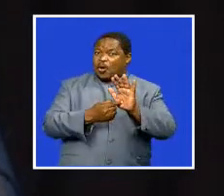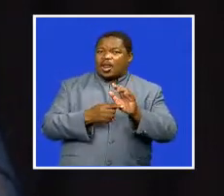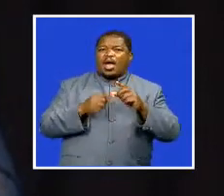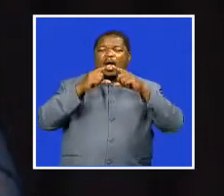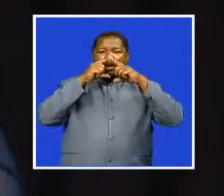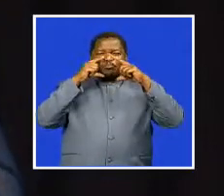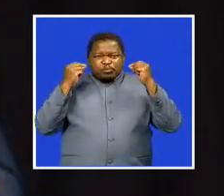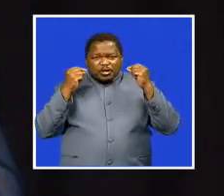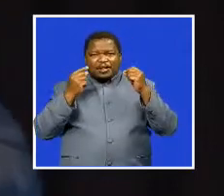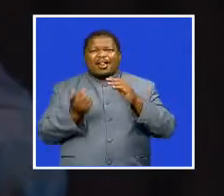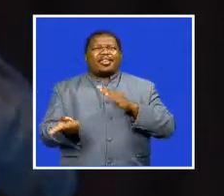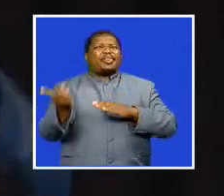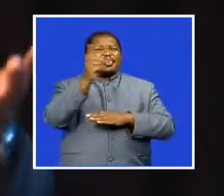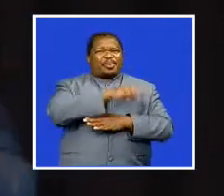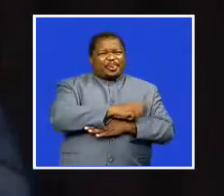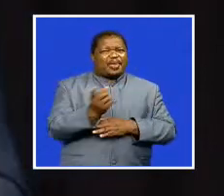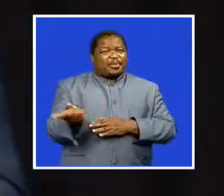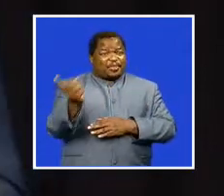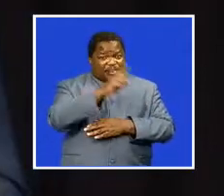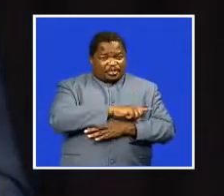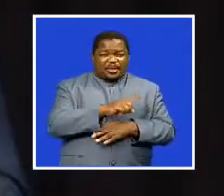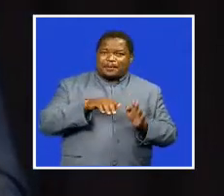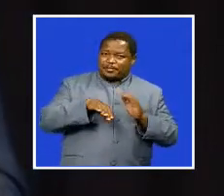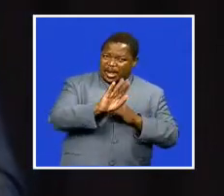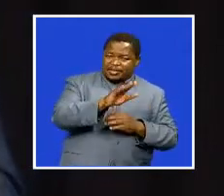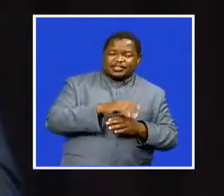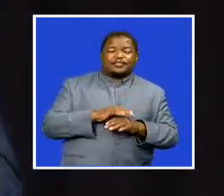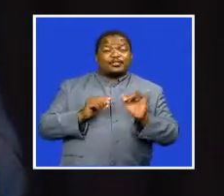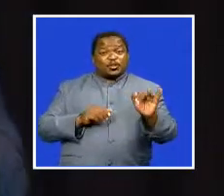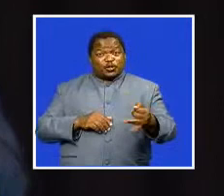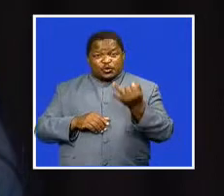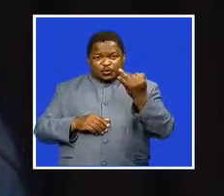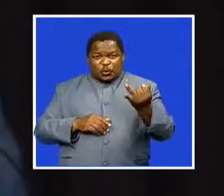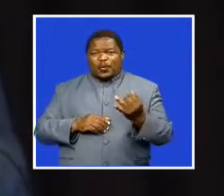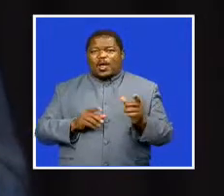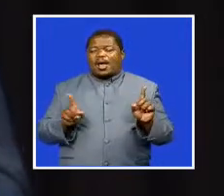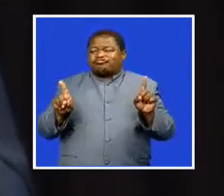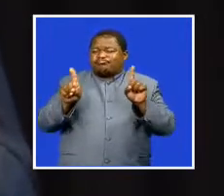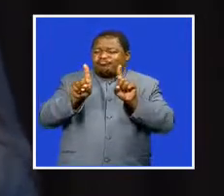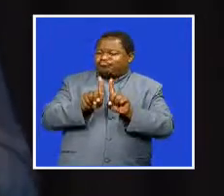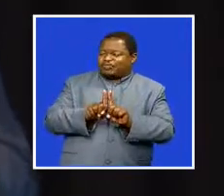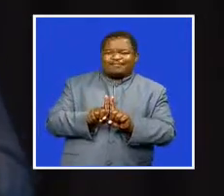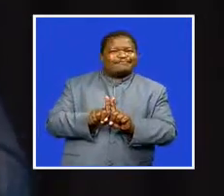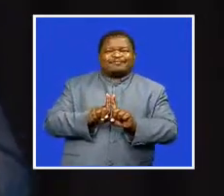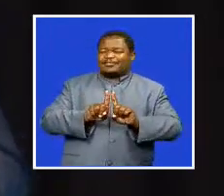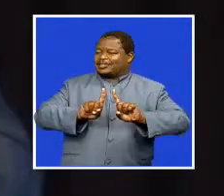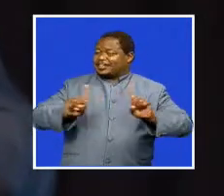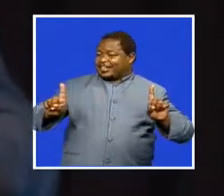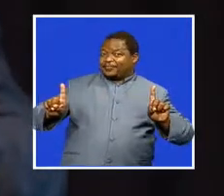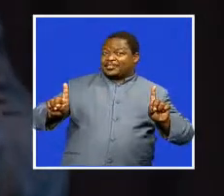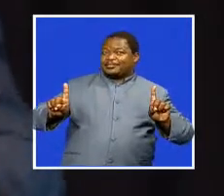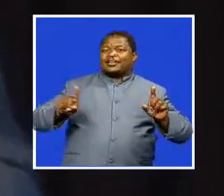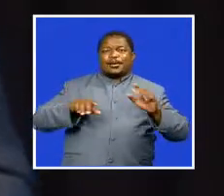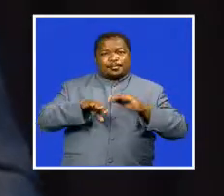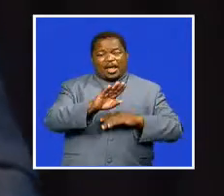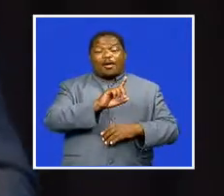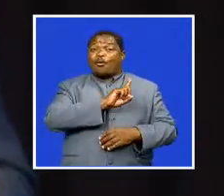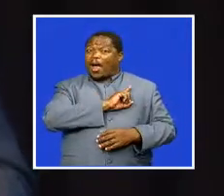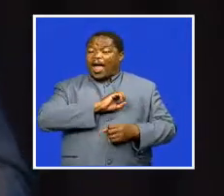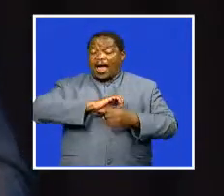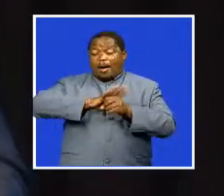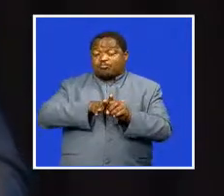kumele sikhweshelane ngaso sonke isikhathi ngoba lo mkhuhlane bekunene lesibhekene nawo uyingodi kakhulu